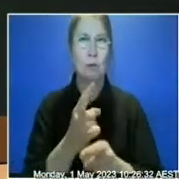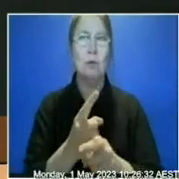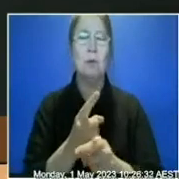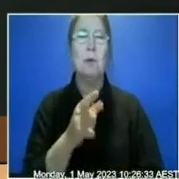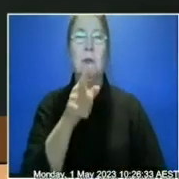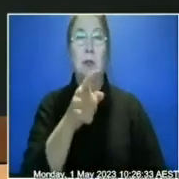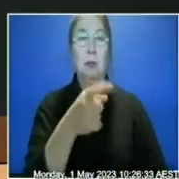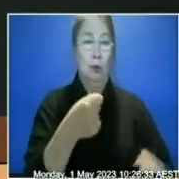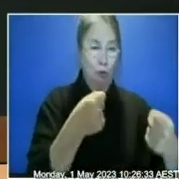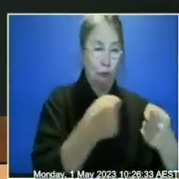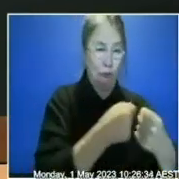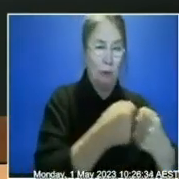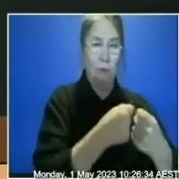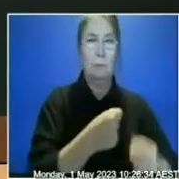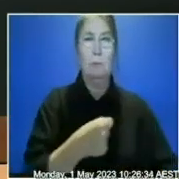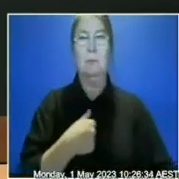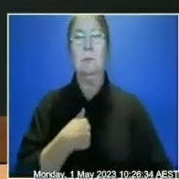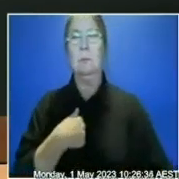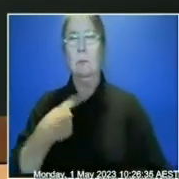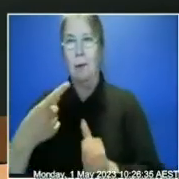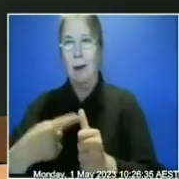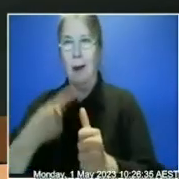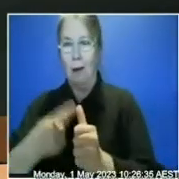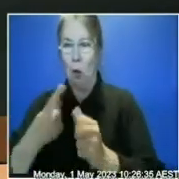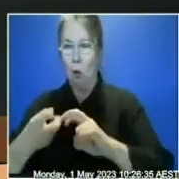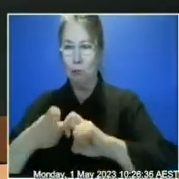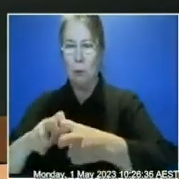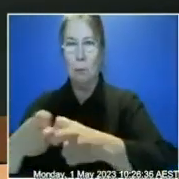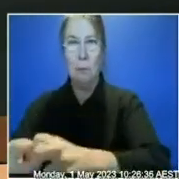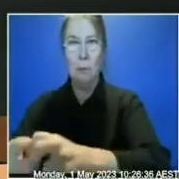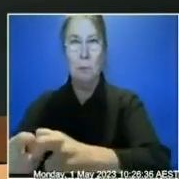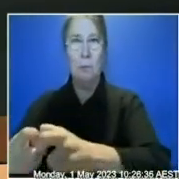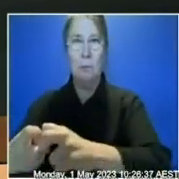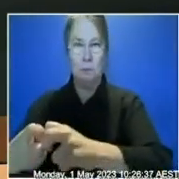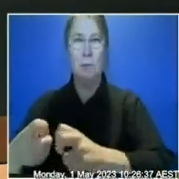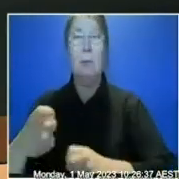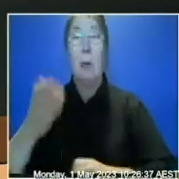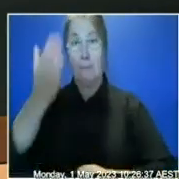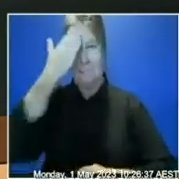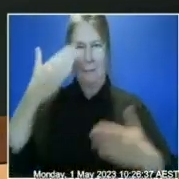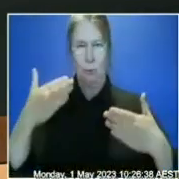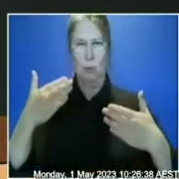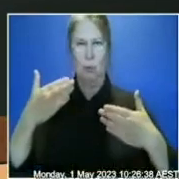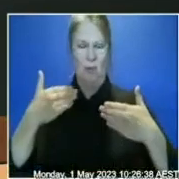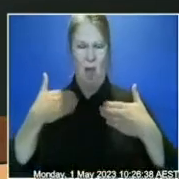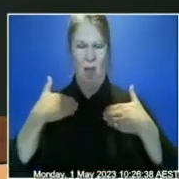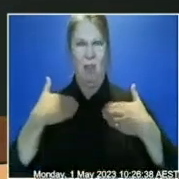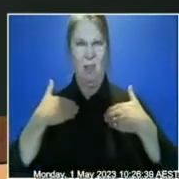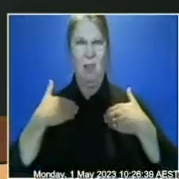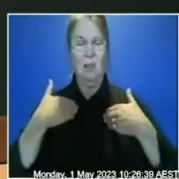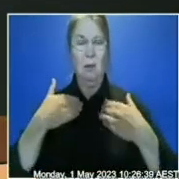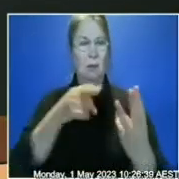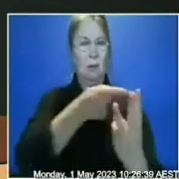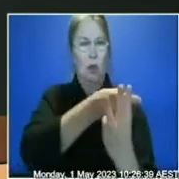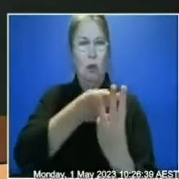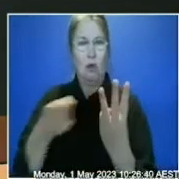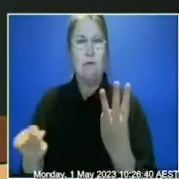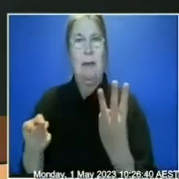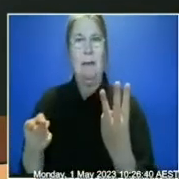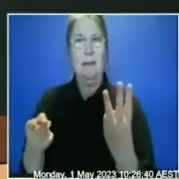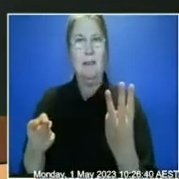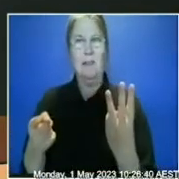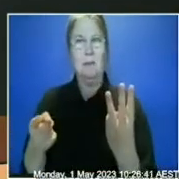be punished in a punitive way. Would you say health is the key driver for